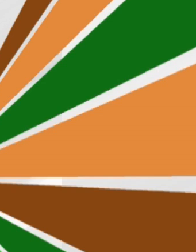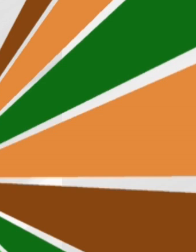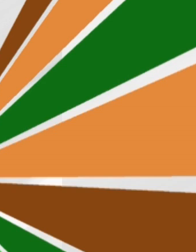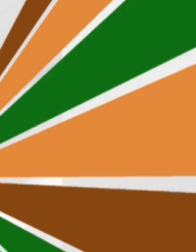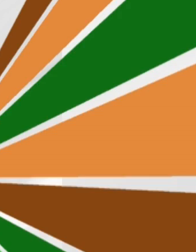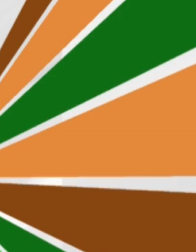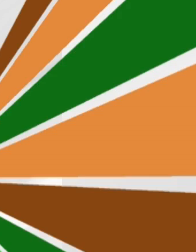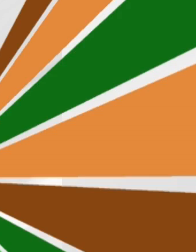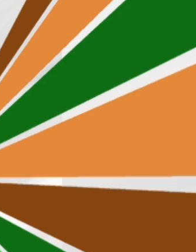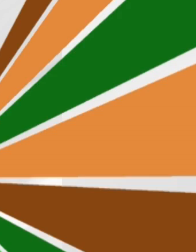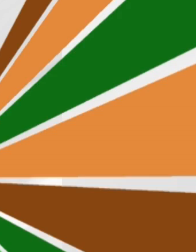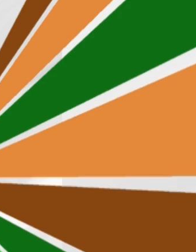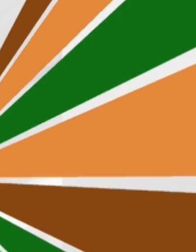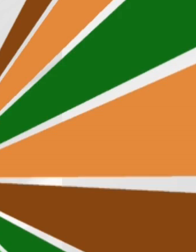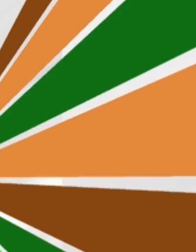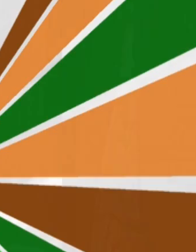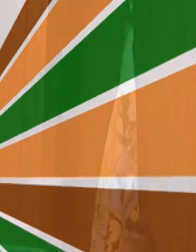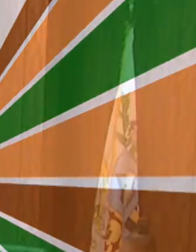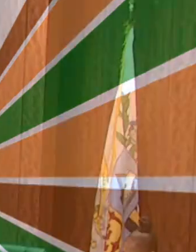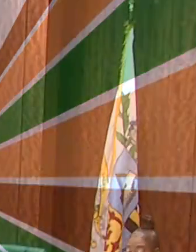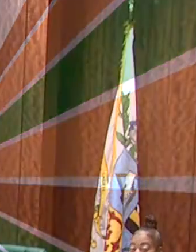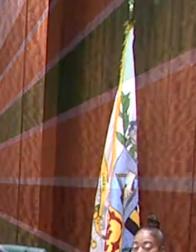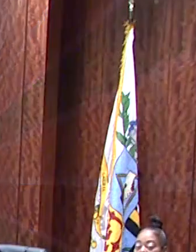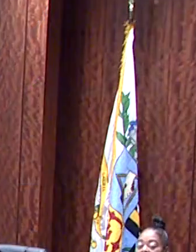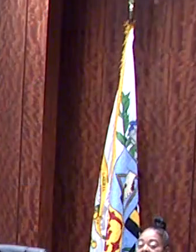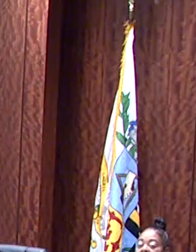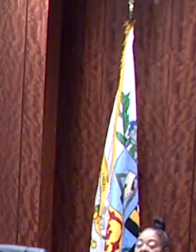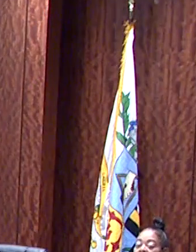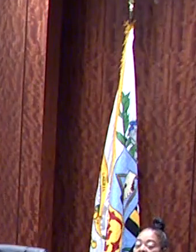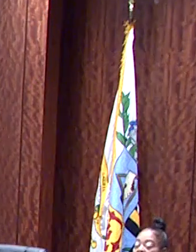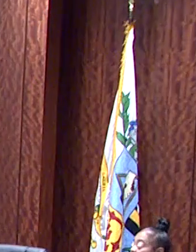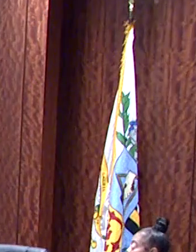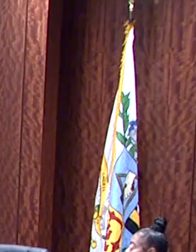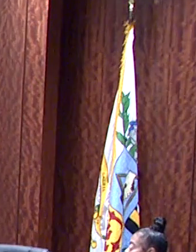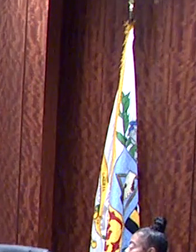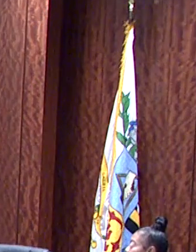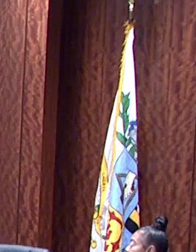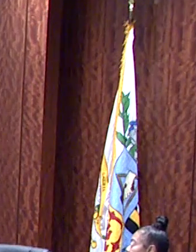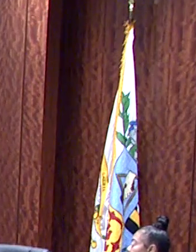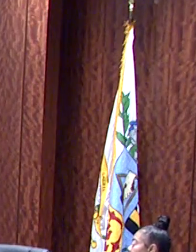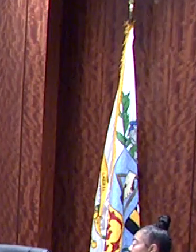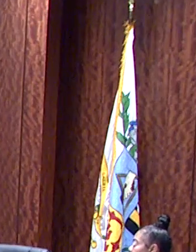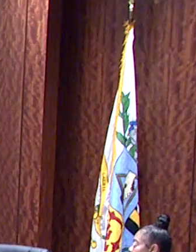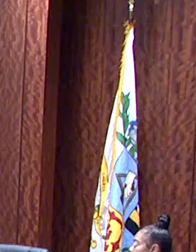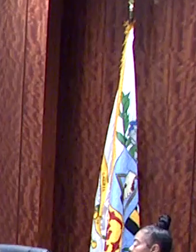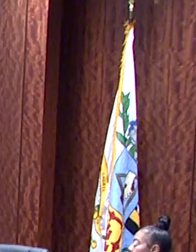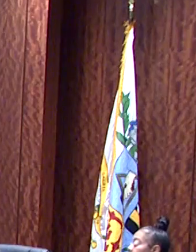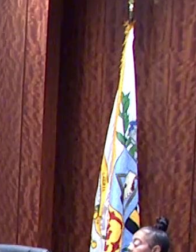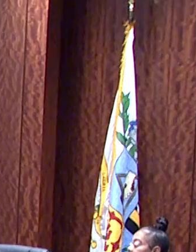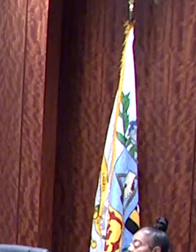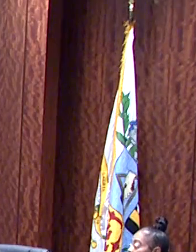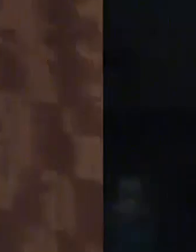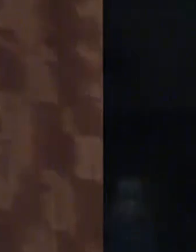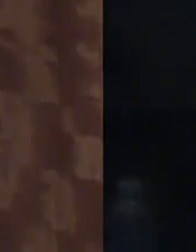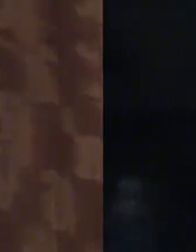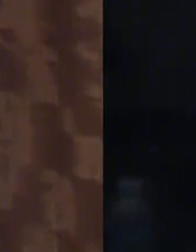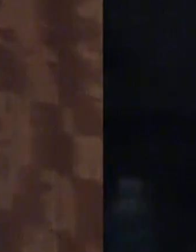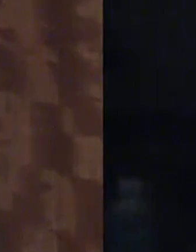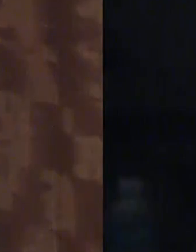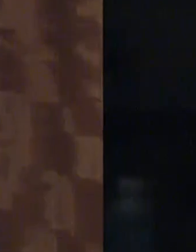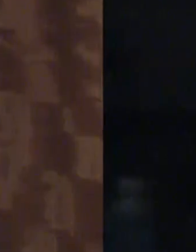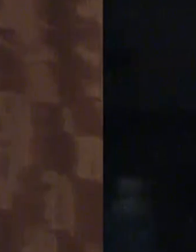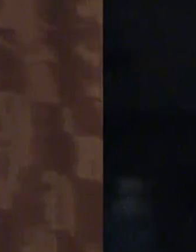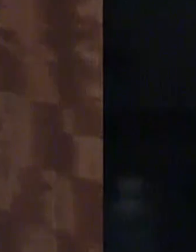21st meeting of the Mayor and City Council of Laurel. This is Monday, October the 24th. We're meeting in regular time. It's 7 p.m.